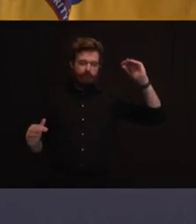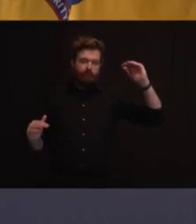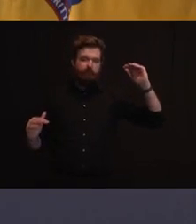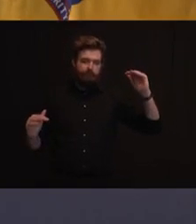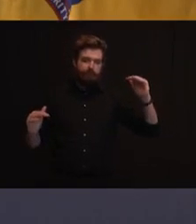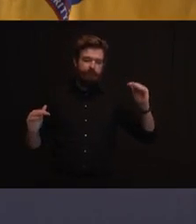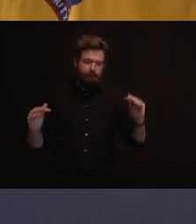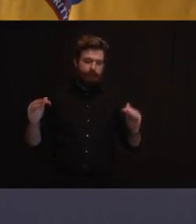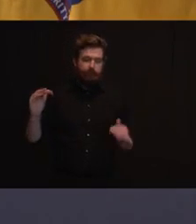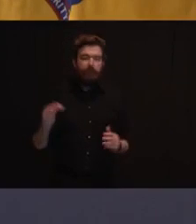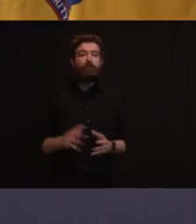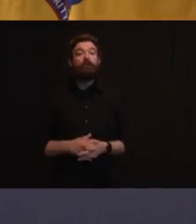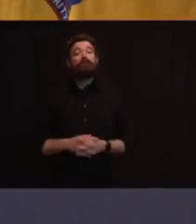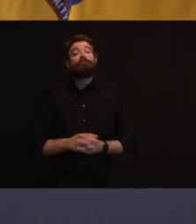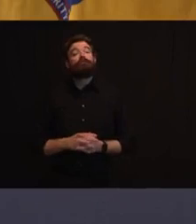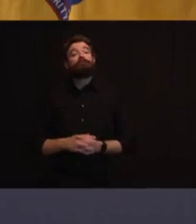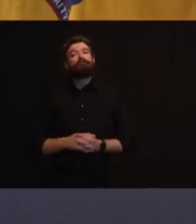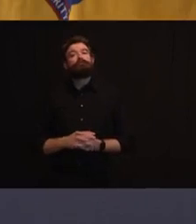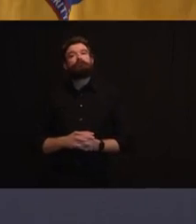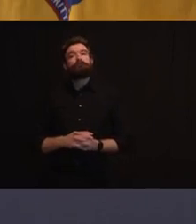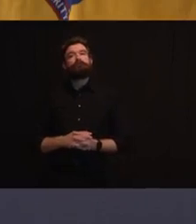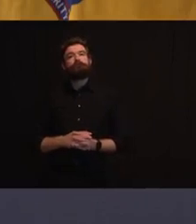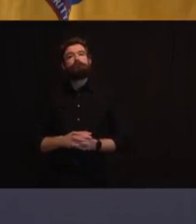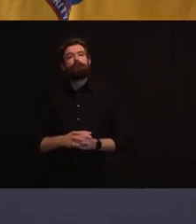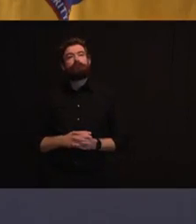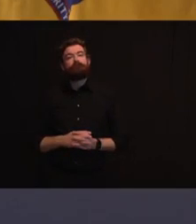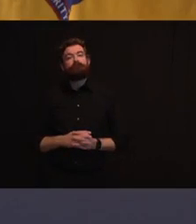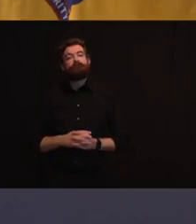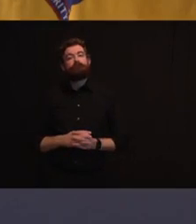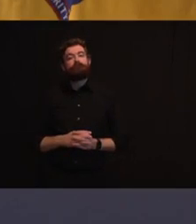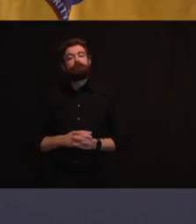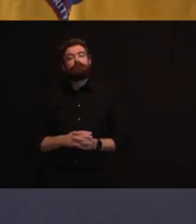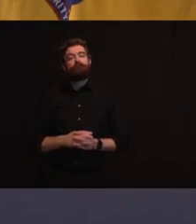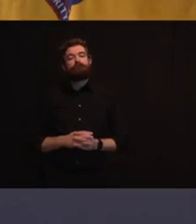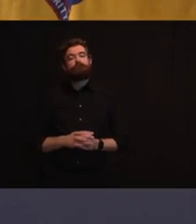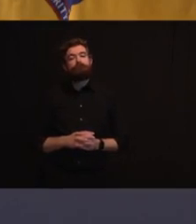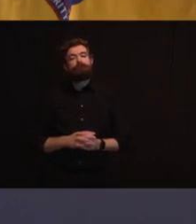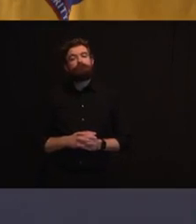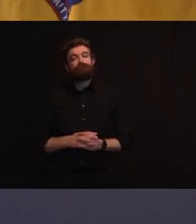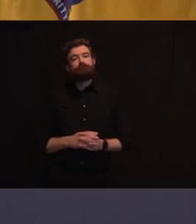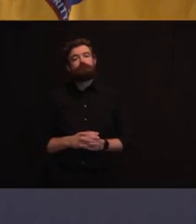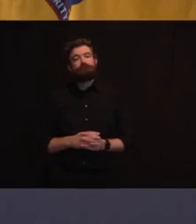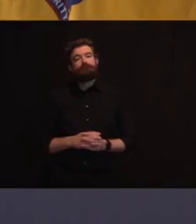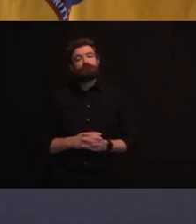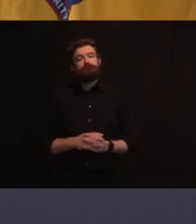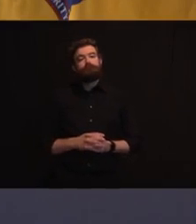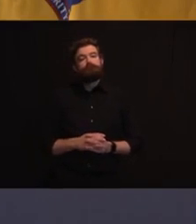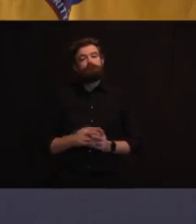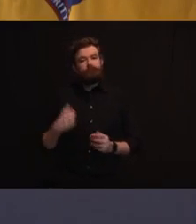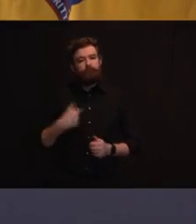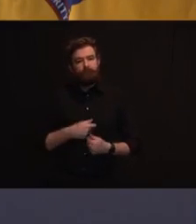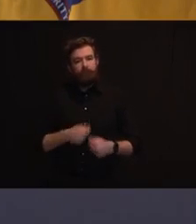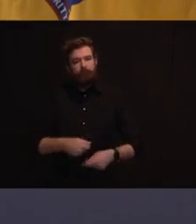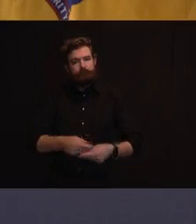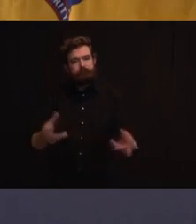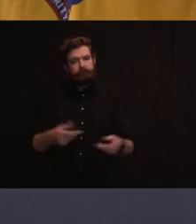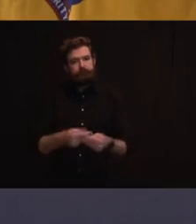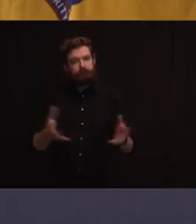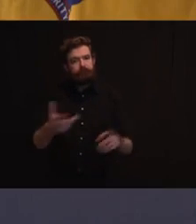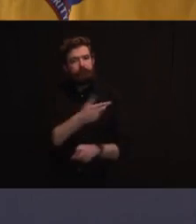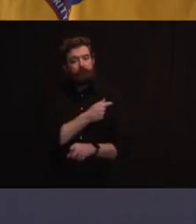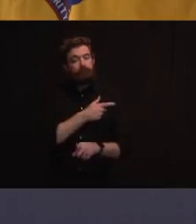now who the science, the data, the facts overwhelmingly suggest are the most vulnerable to